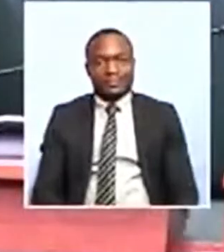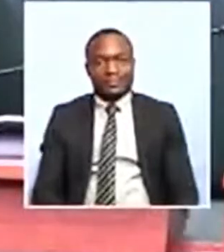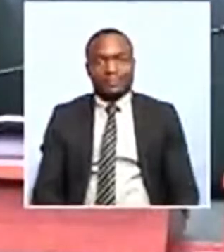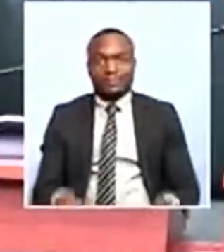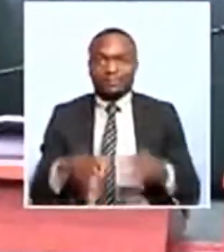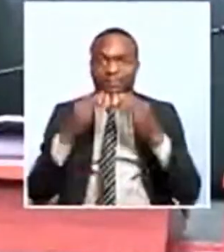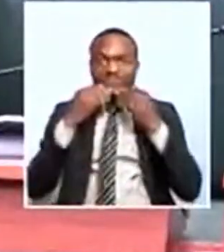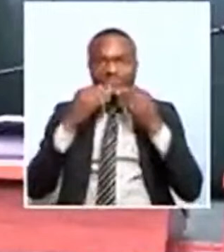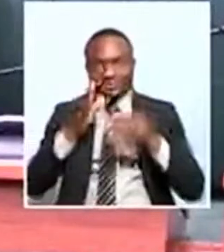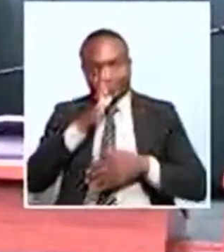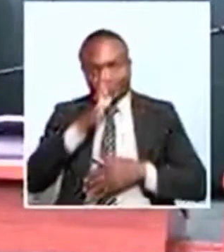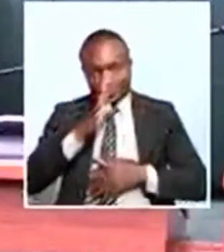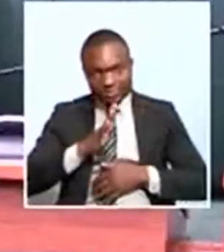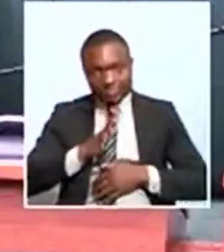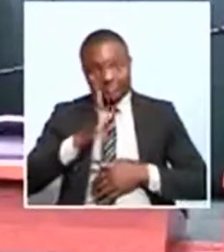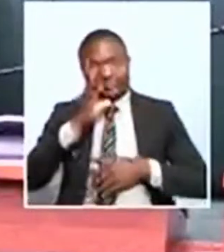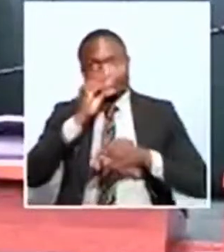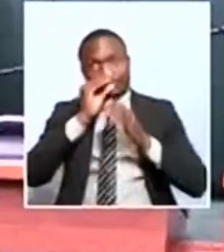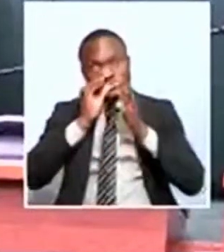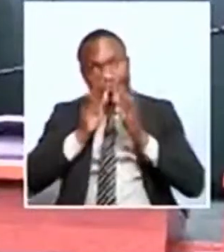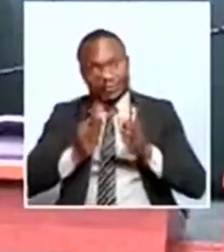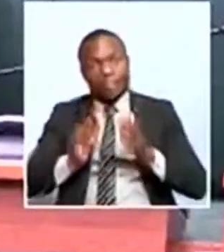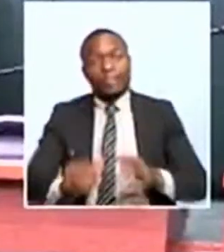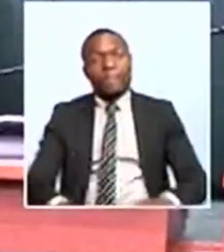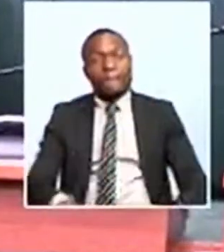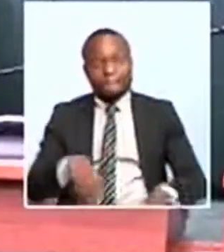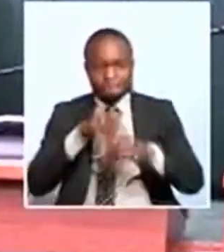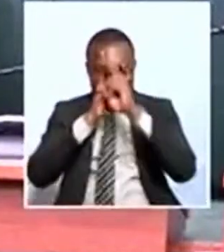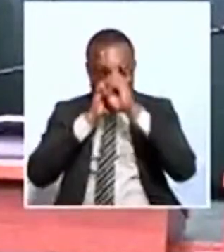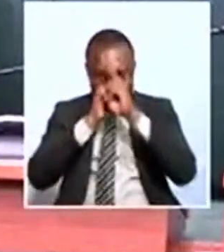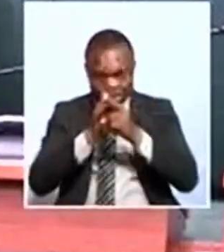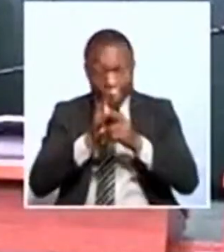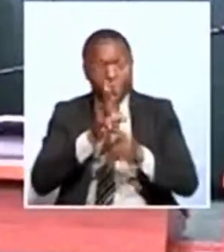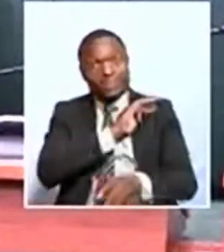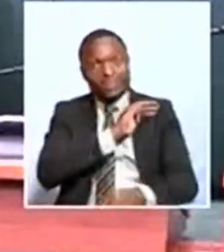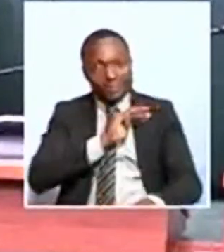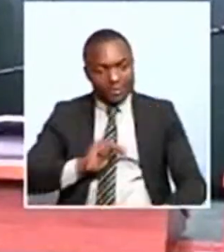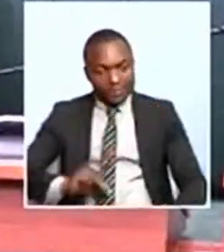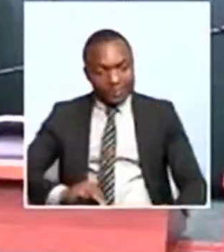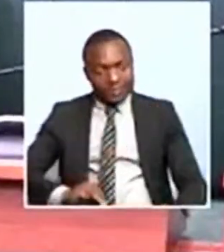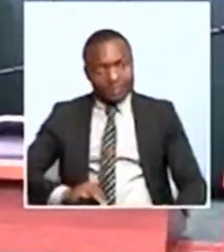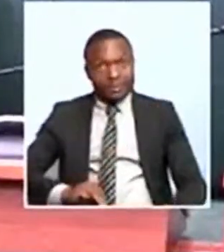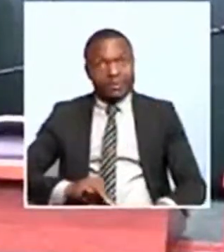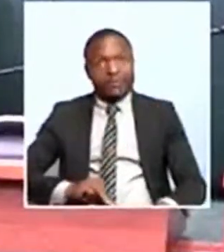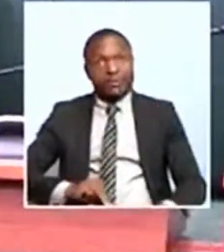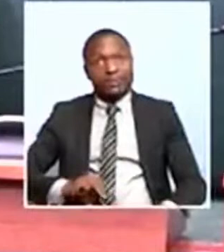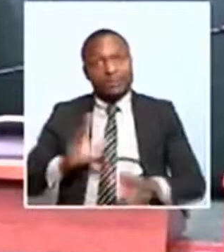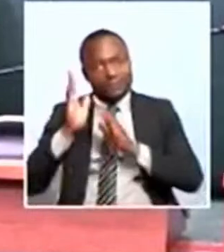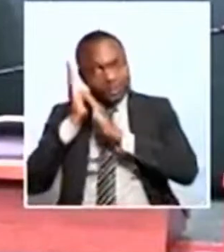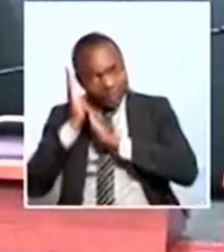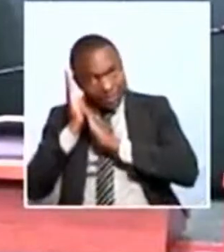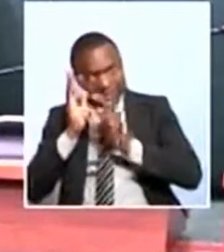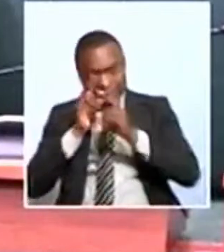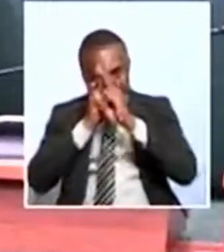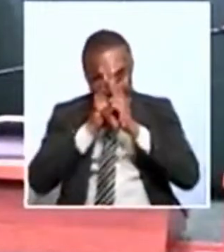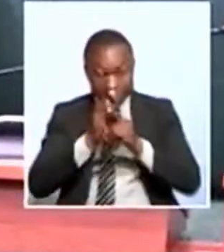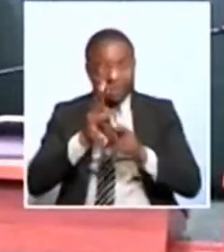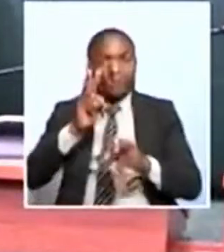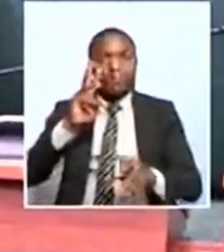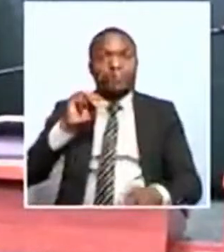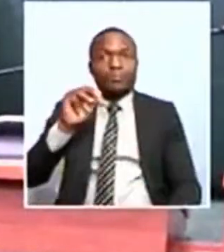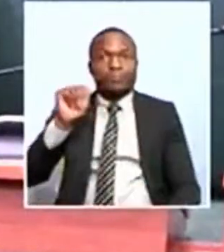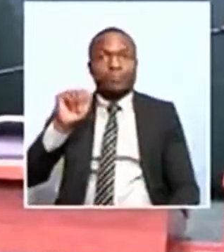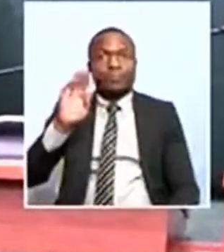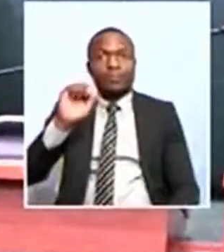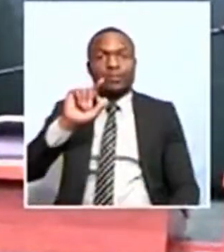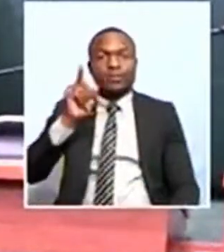Thank you, Madam Speaker. The Honorable Member from Mulobezi, Honorable Mabenga,